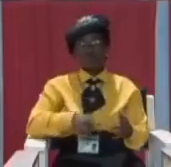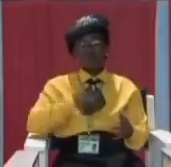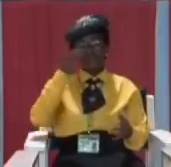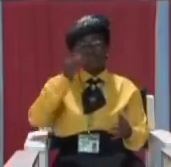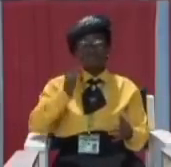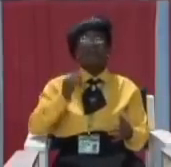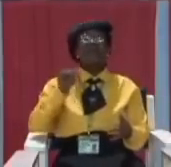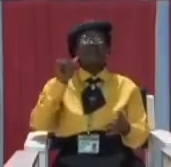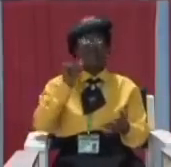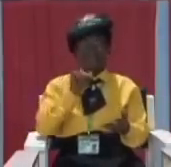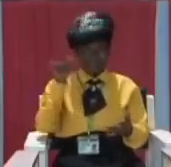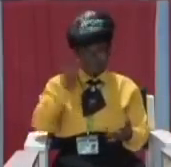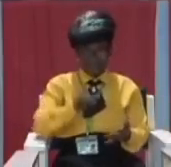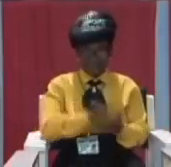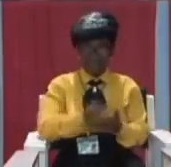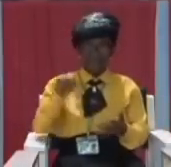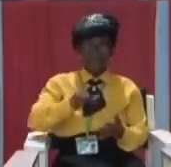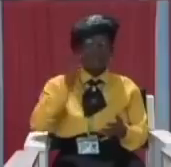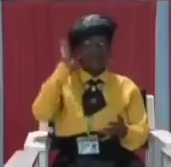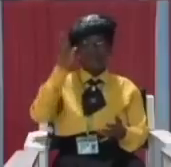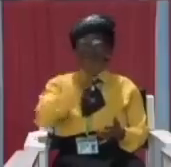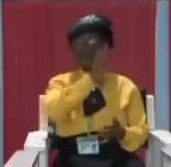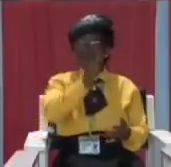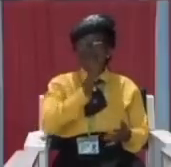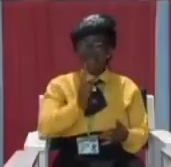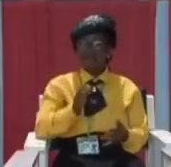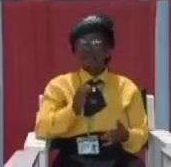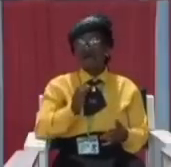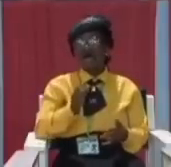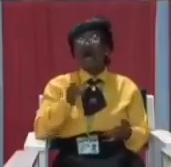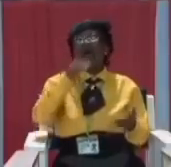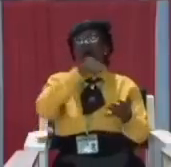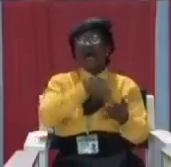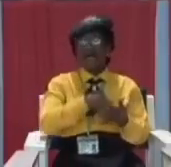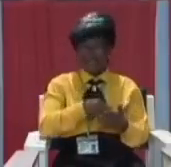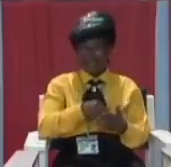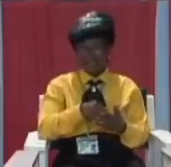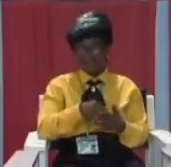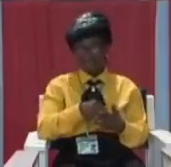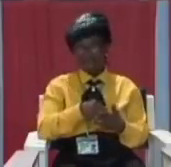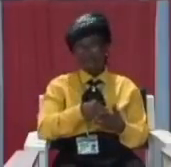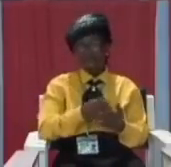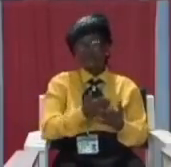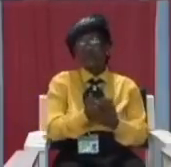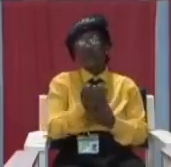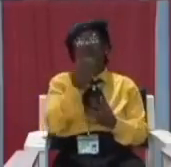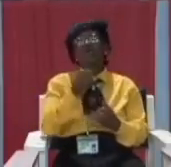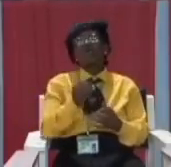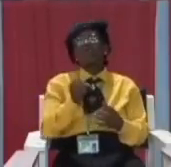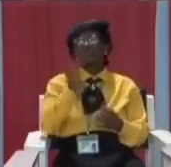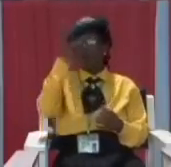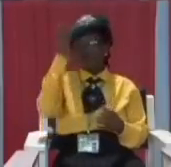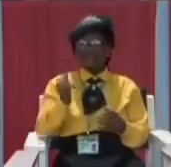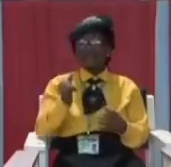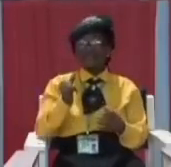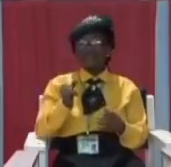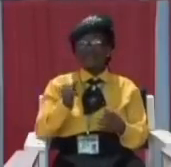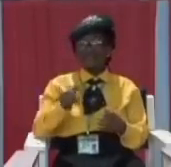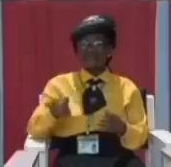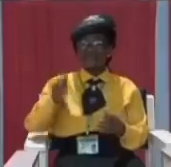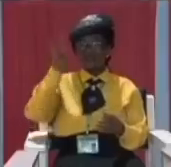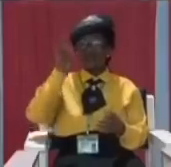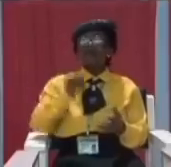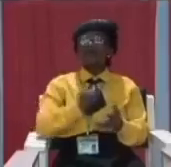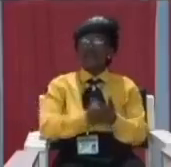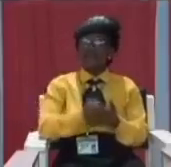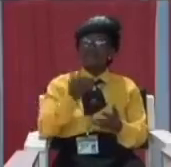never again be fruitful suddenly discovered that there is a God who can change sorrow to